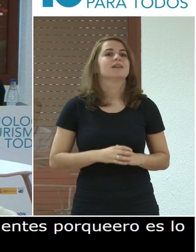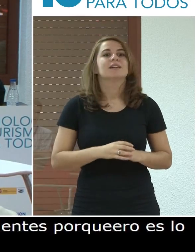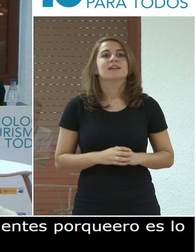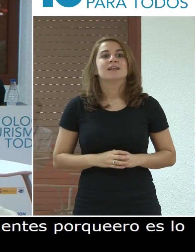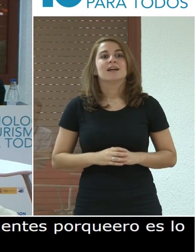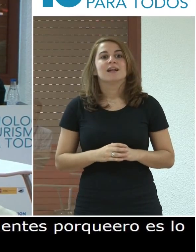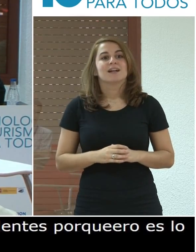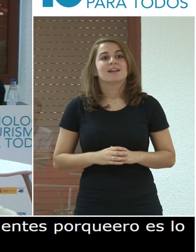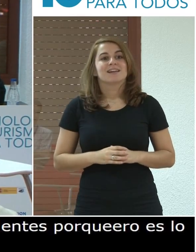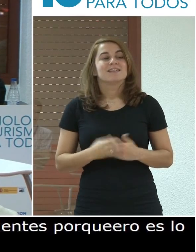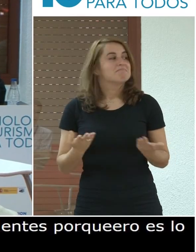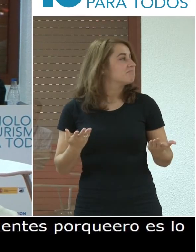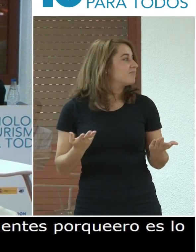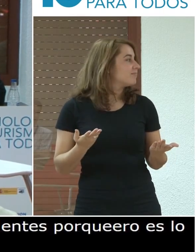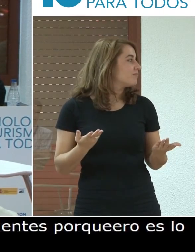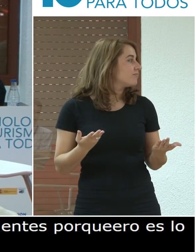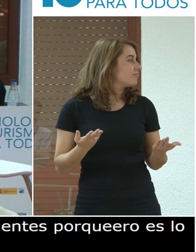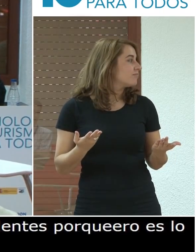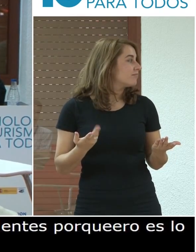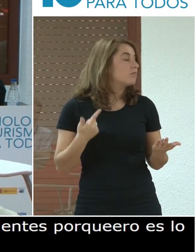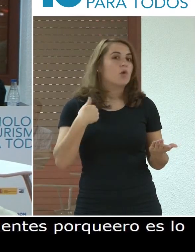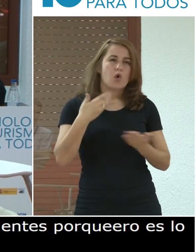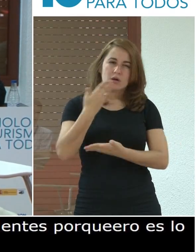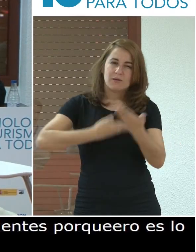this is one of the reasons why,